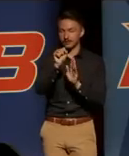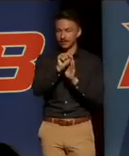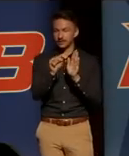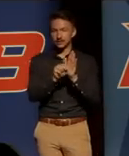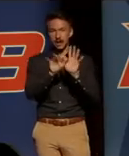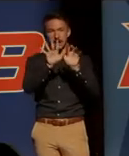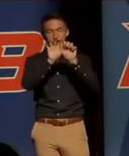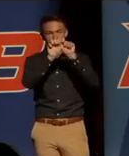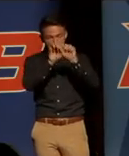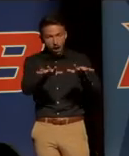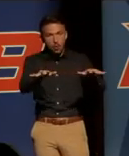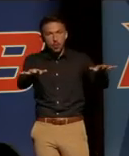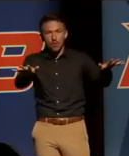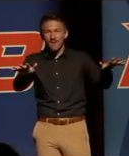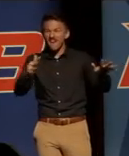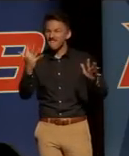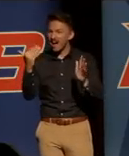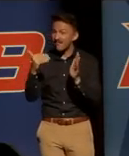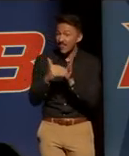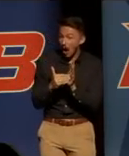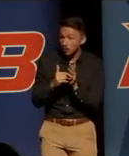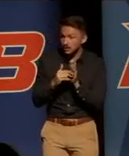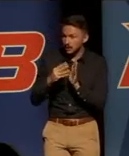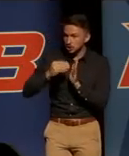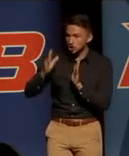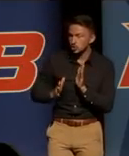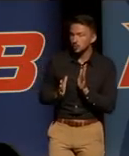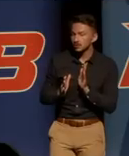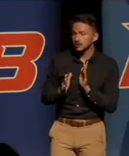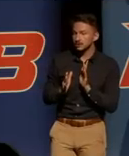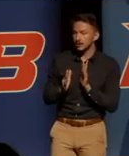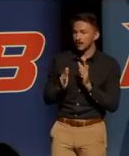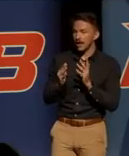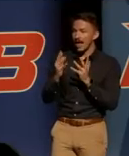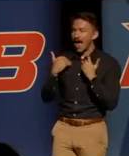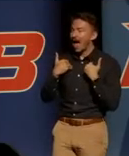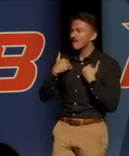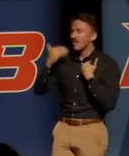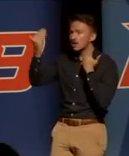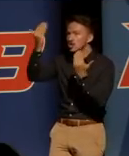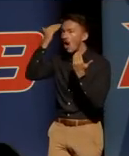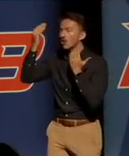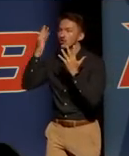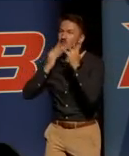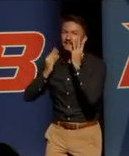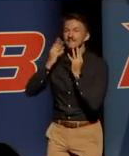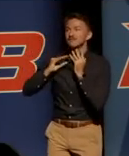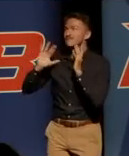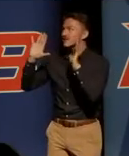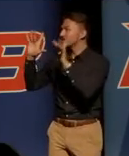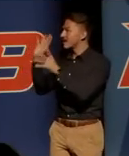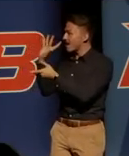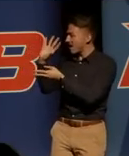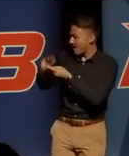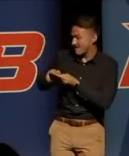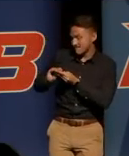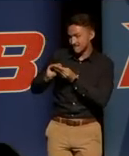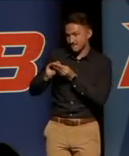who are taking the experiences that you've given them and going out and making their mark in the world.